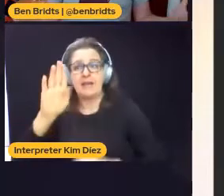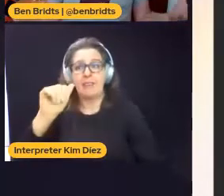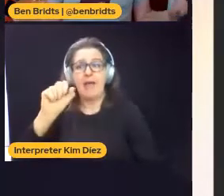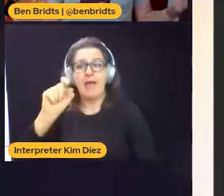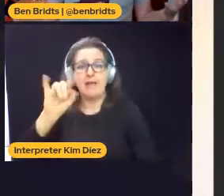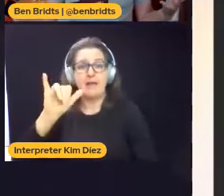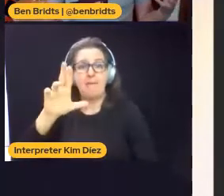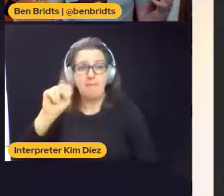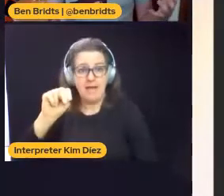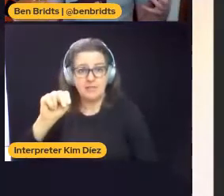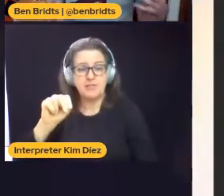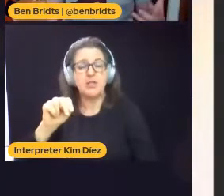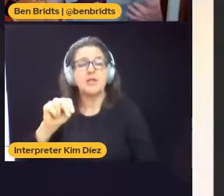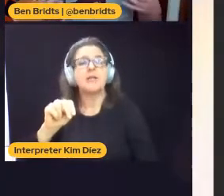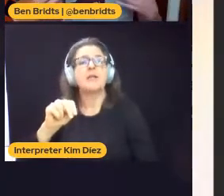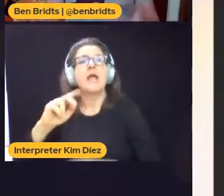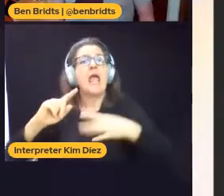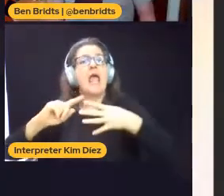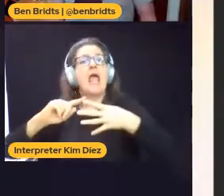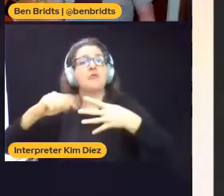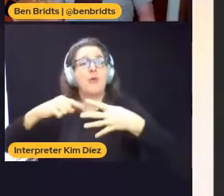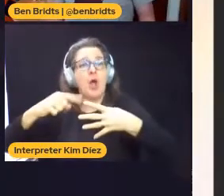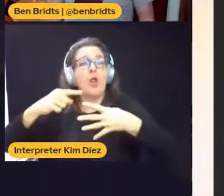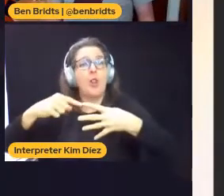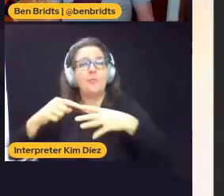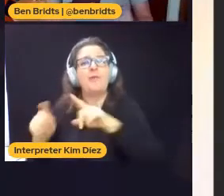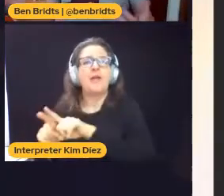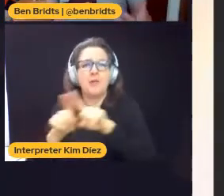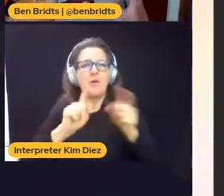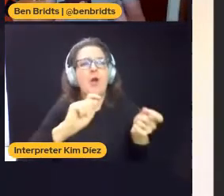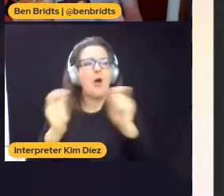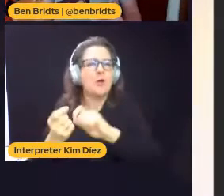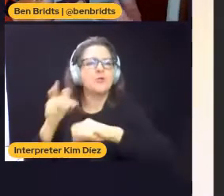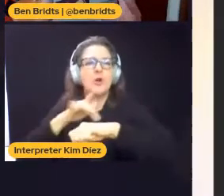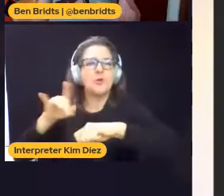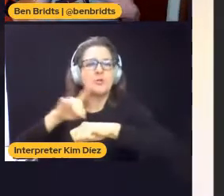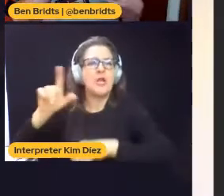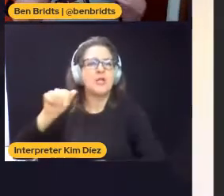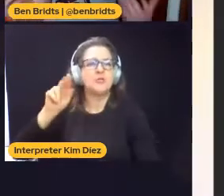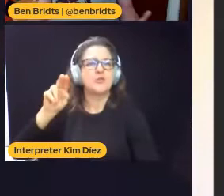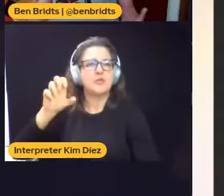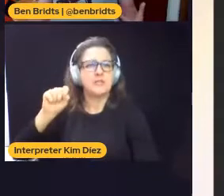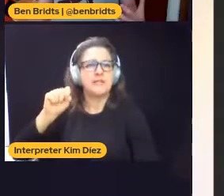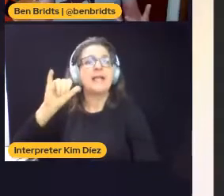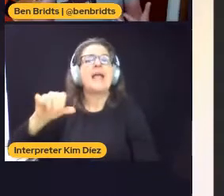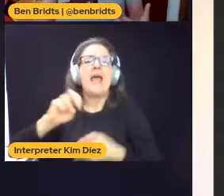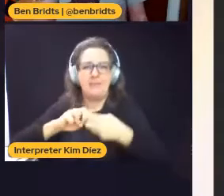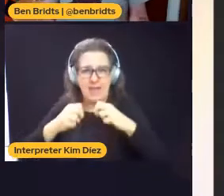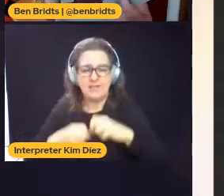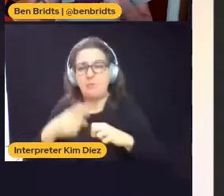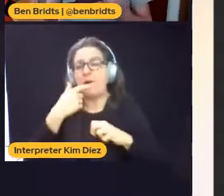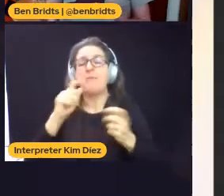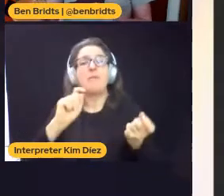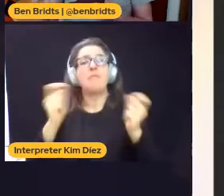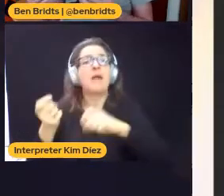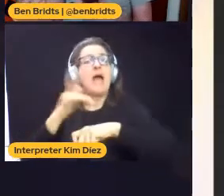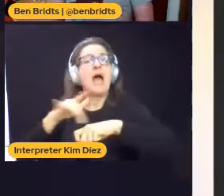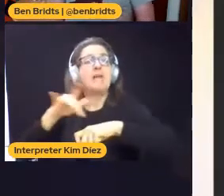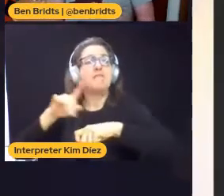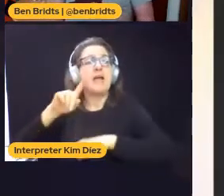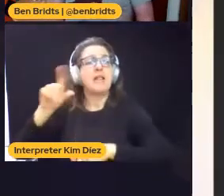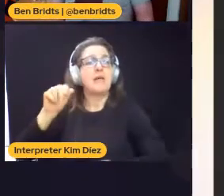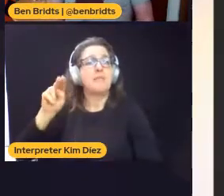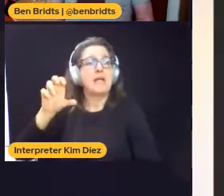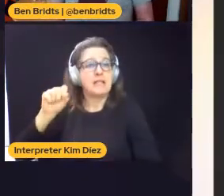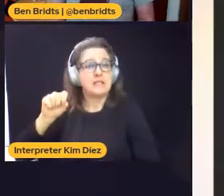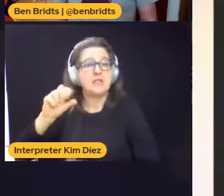instances, we also changed the availability zones. And that's a problem, because changing availability zones means a